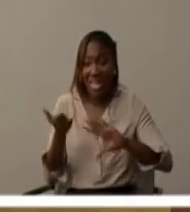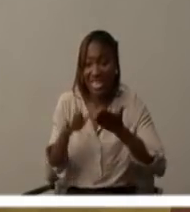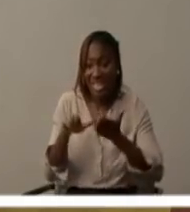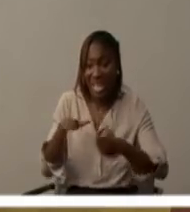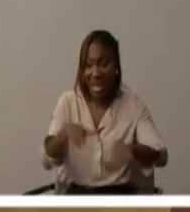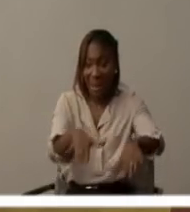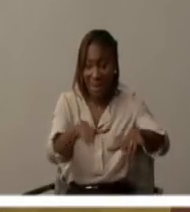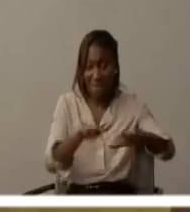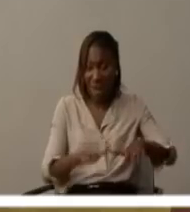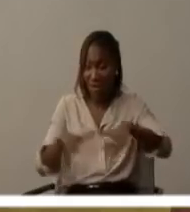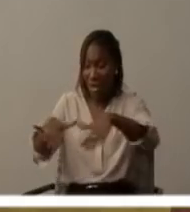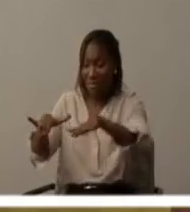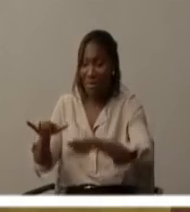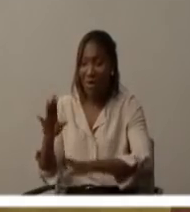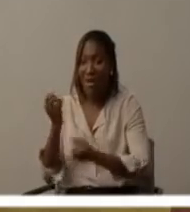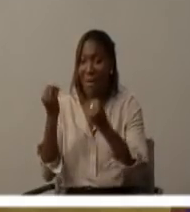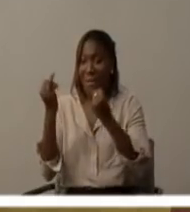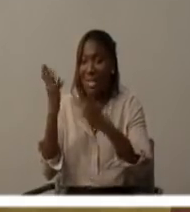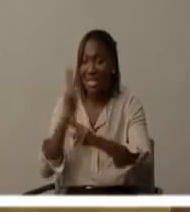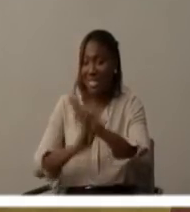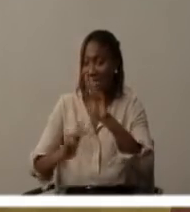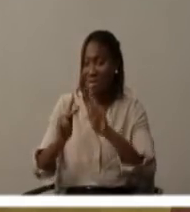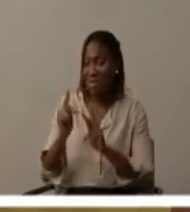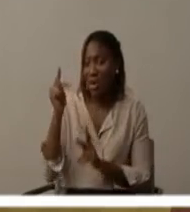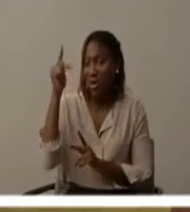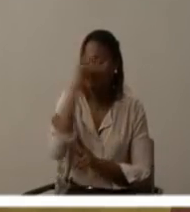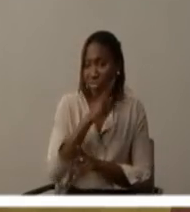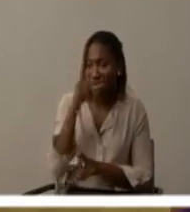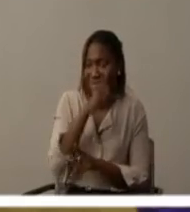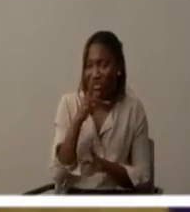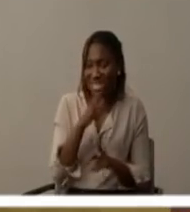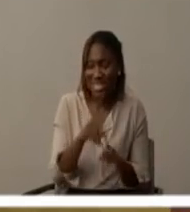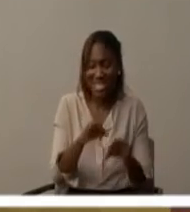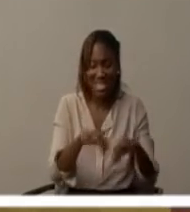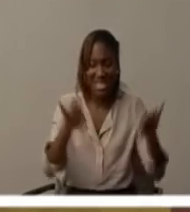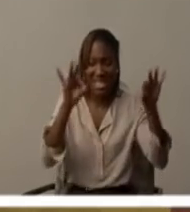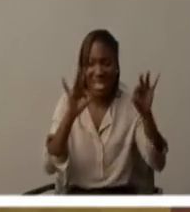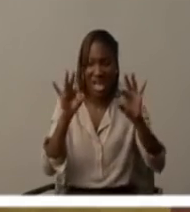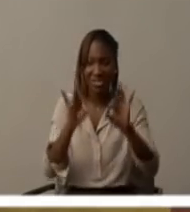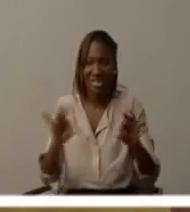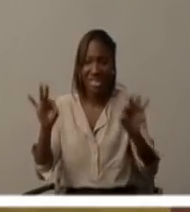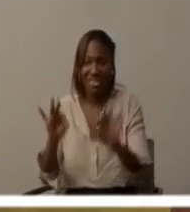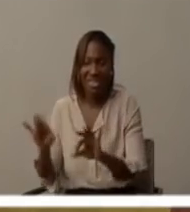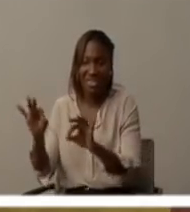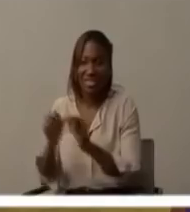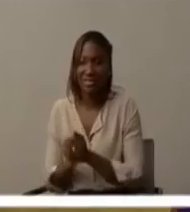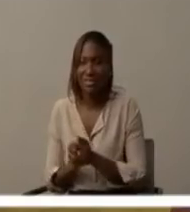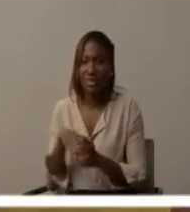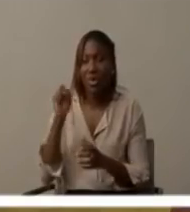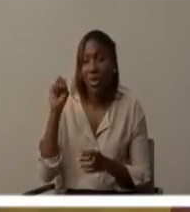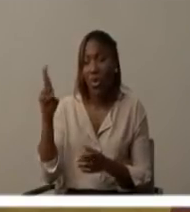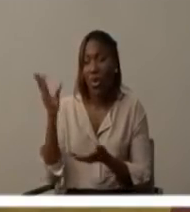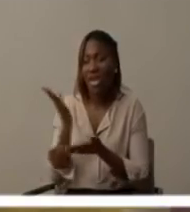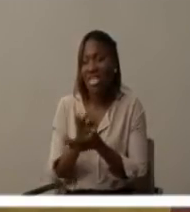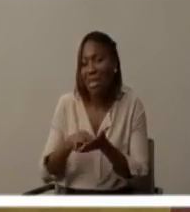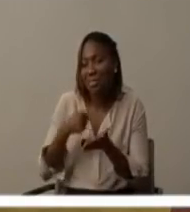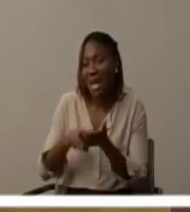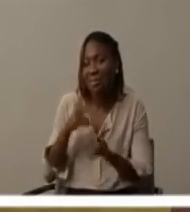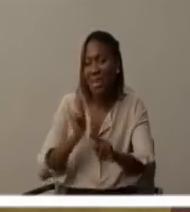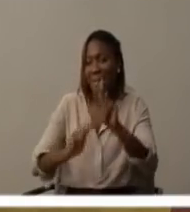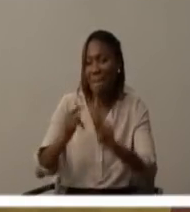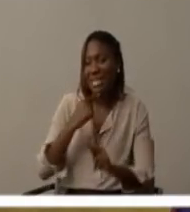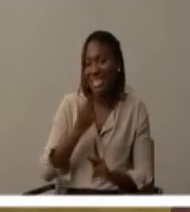buried. My mother hurt me when I was this age, and because of that, this is why I am this way now. And this one did me that, and because of that,